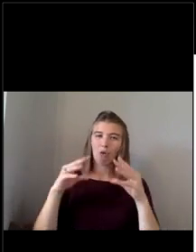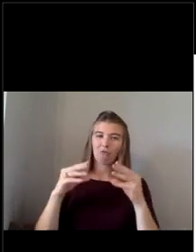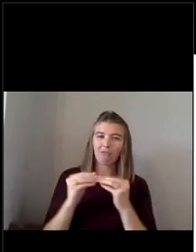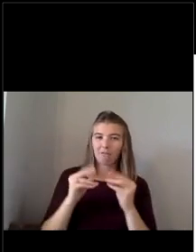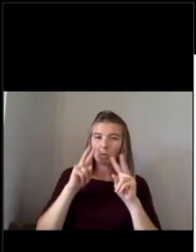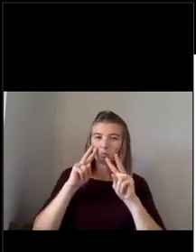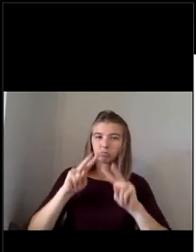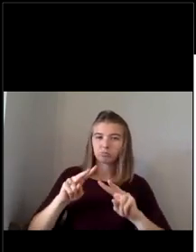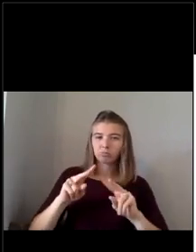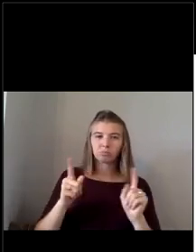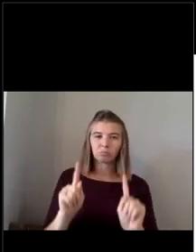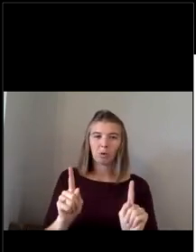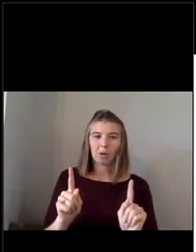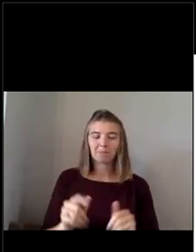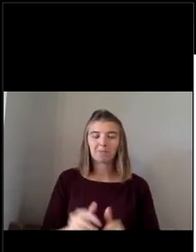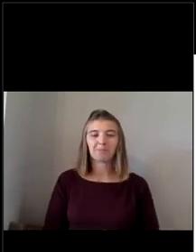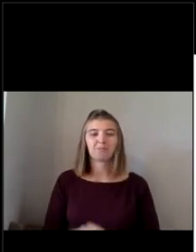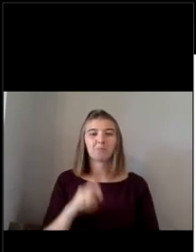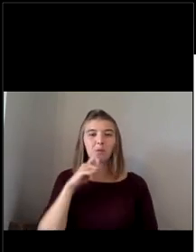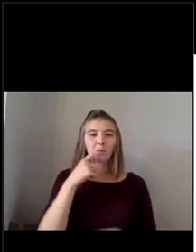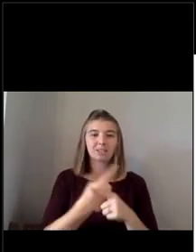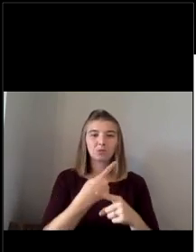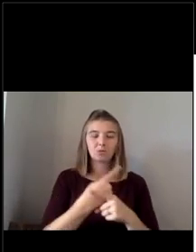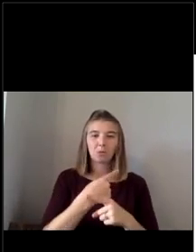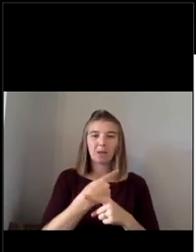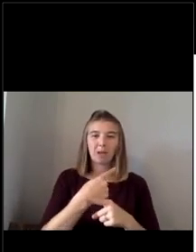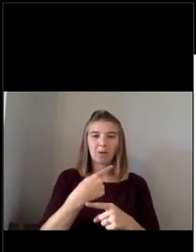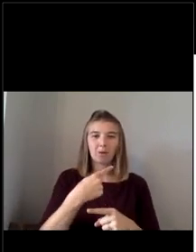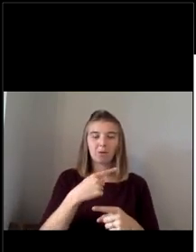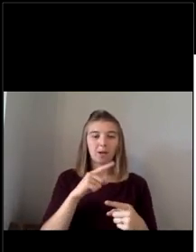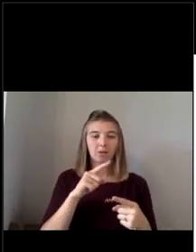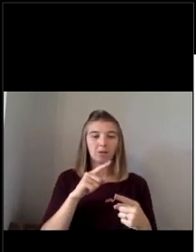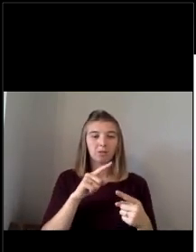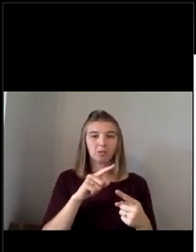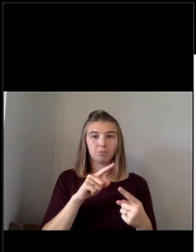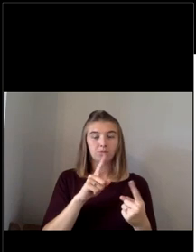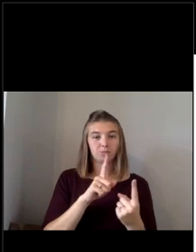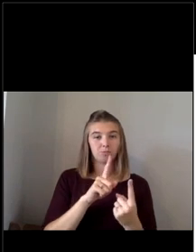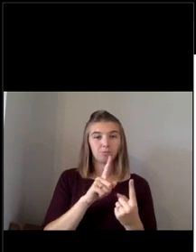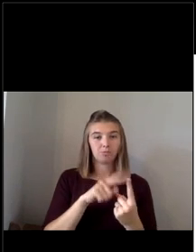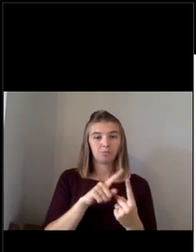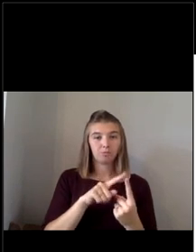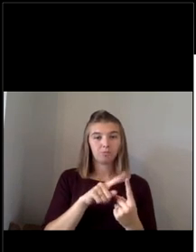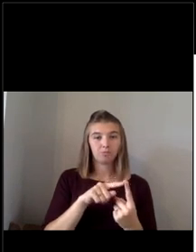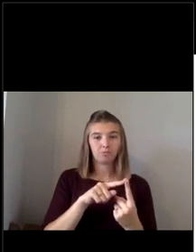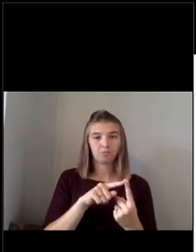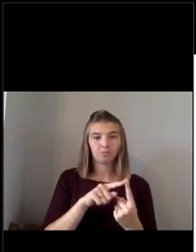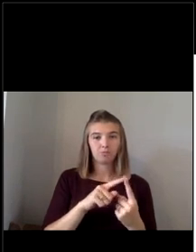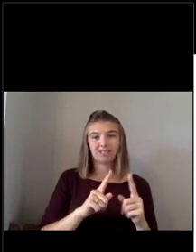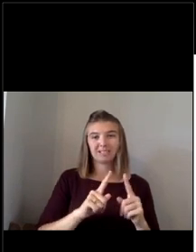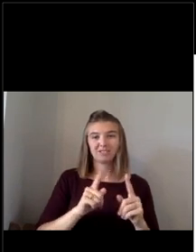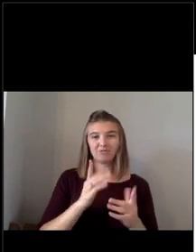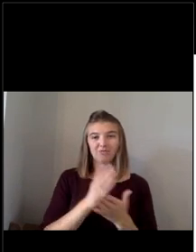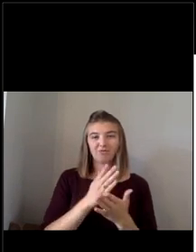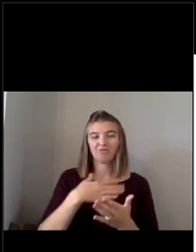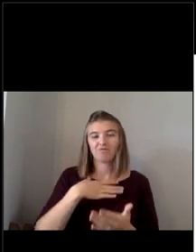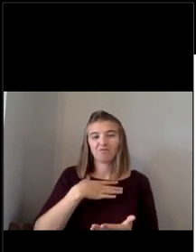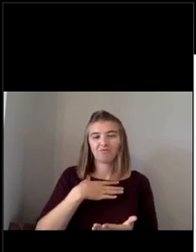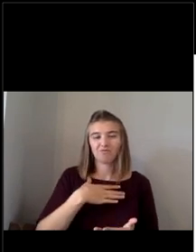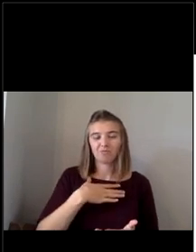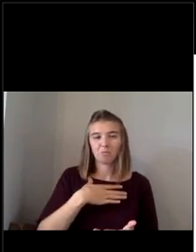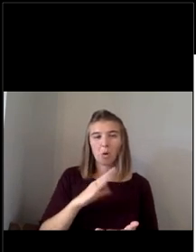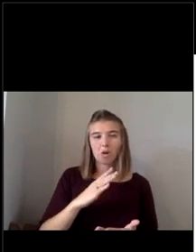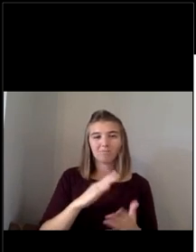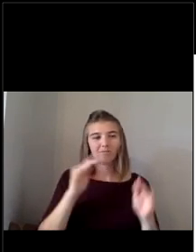this afternoon, I'll be really looking for kind of from the angle of diversity and inclusion.